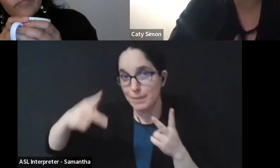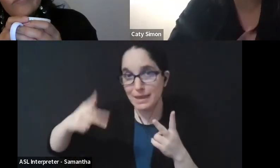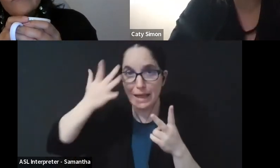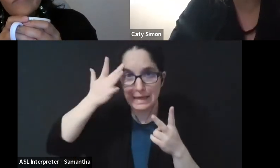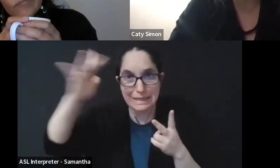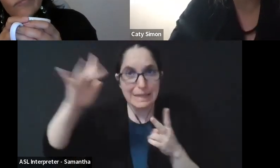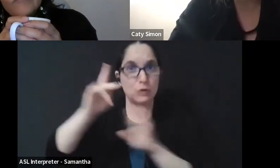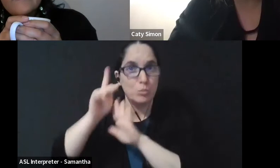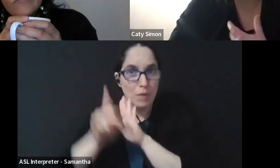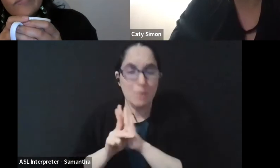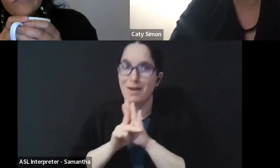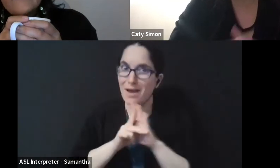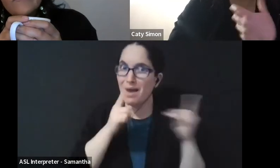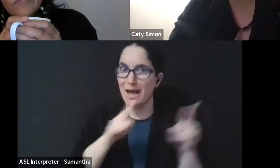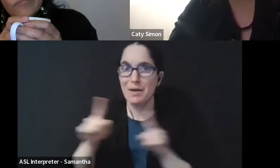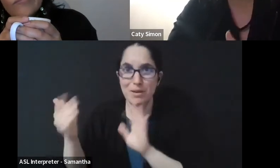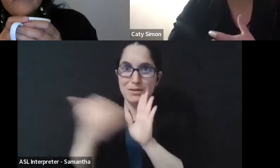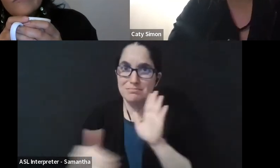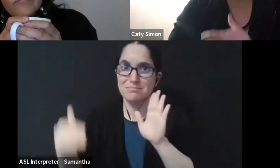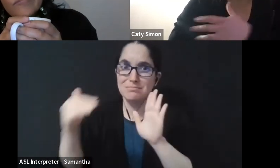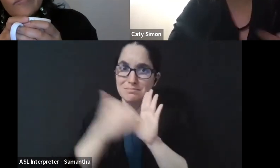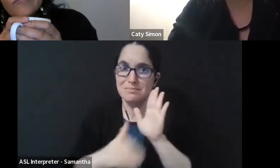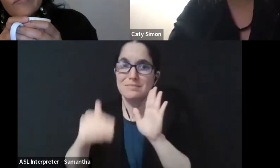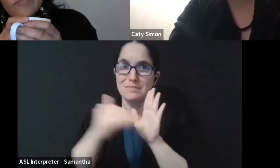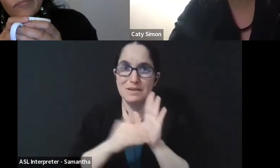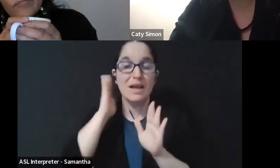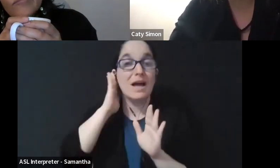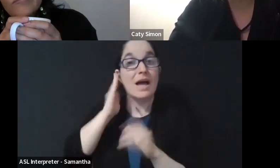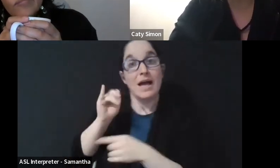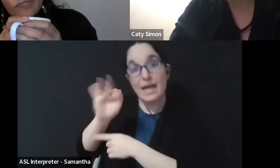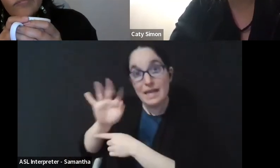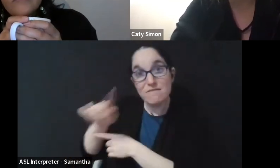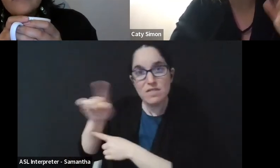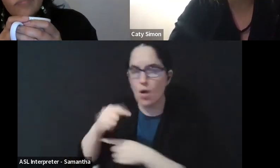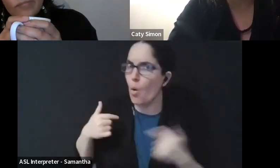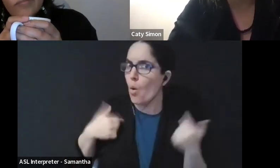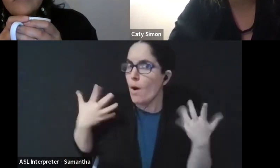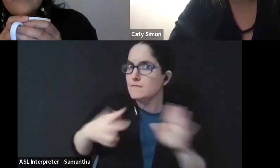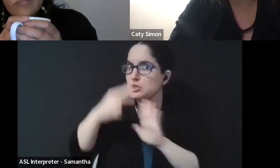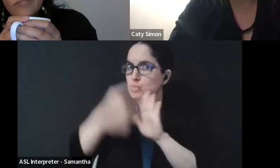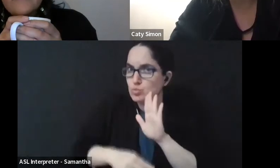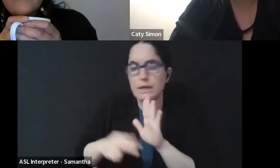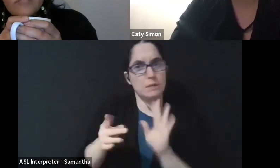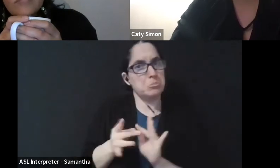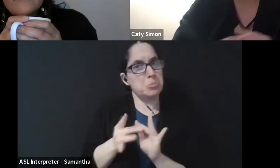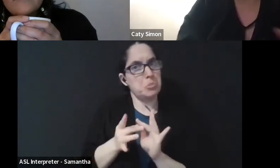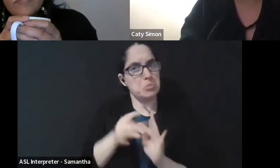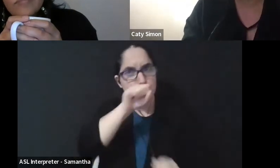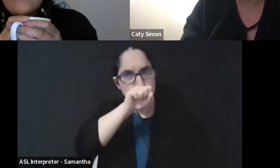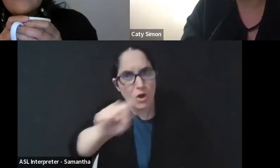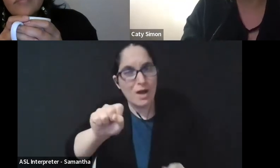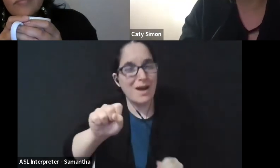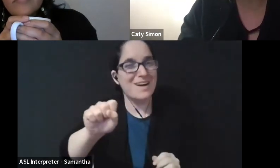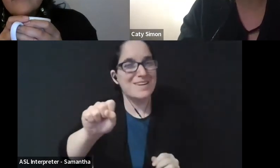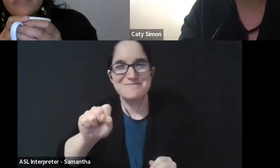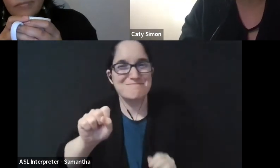happening over and over to me, even or especially with people who claim to have read the IJDP commentary and loved it. They'll often do this with little time